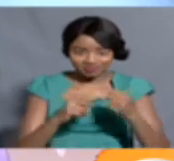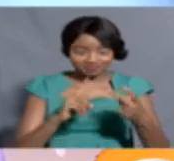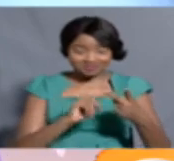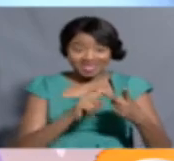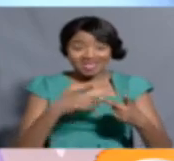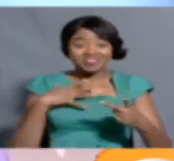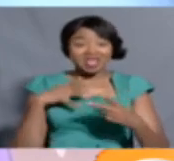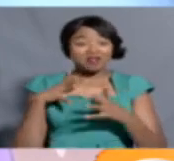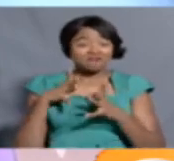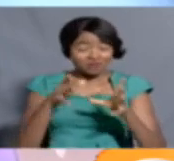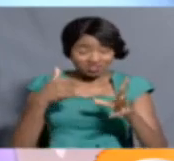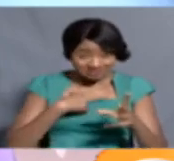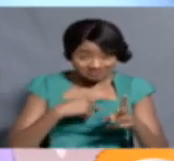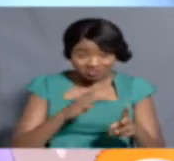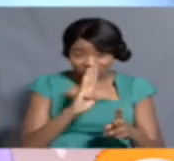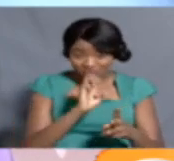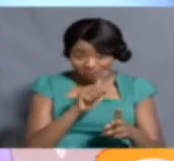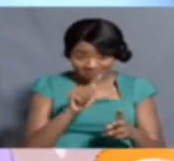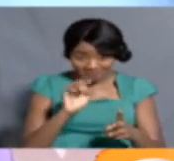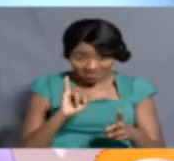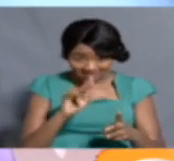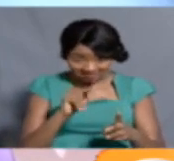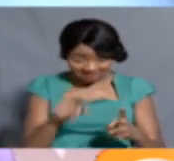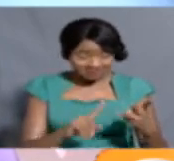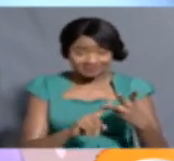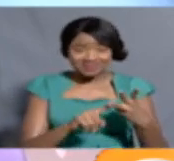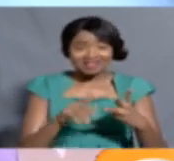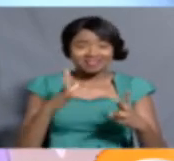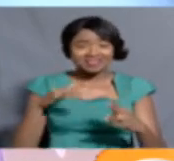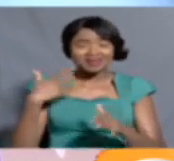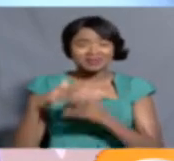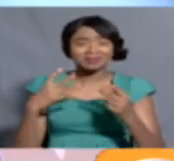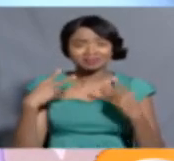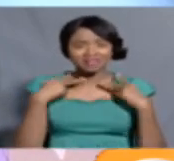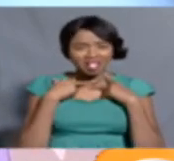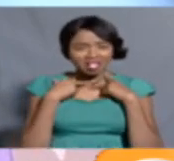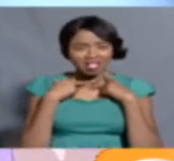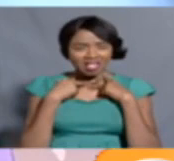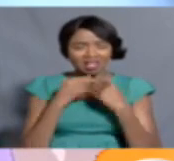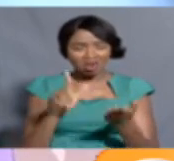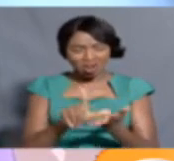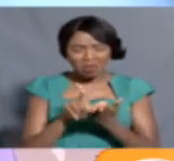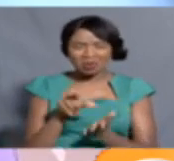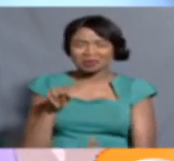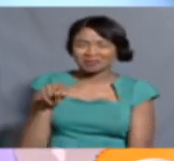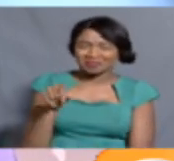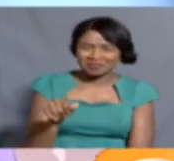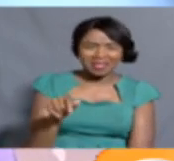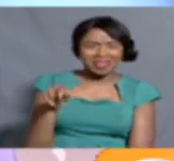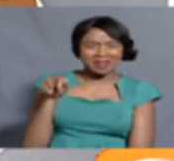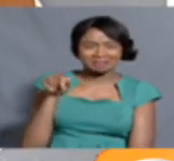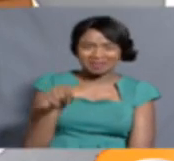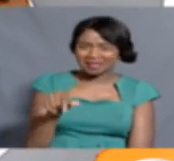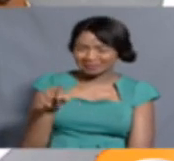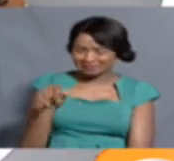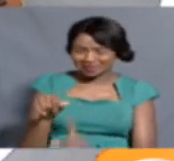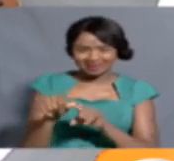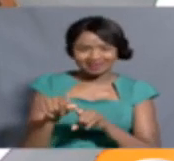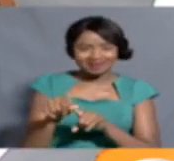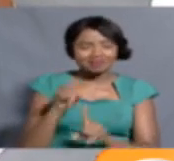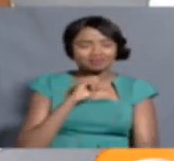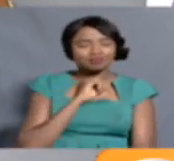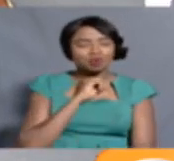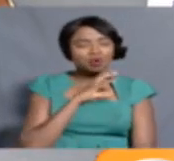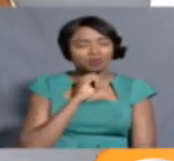which is patapotea. Lastly, they enslave me for decades under a mortgage. Amelalamika sana is not happening. At SMN